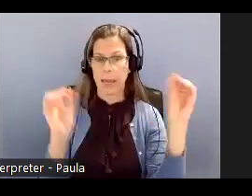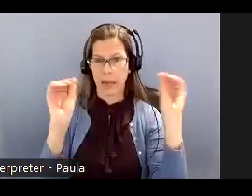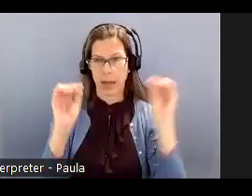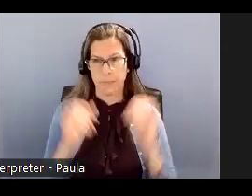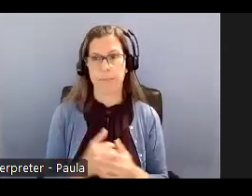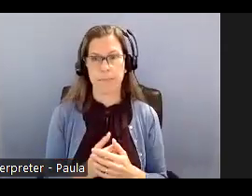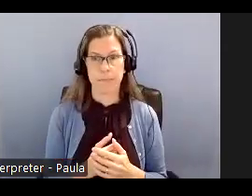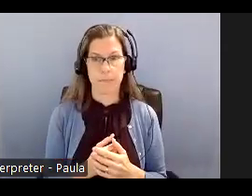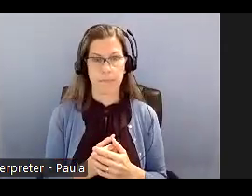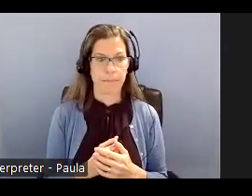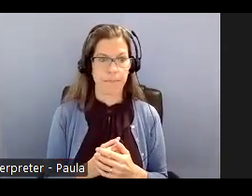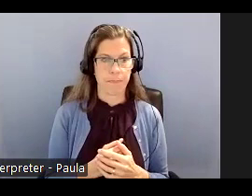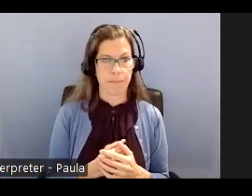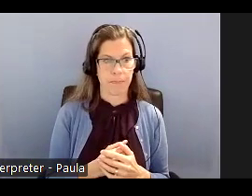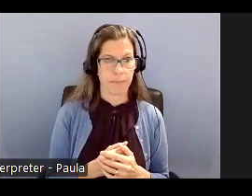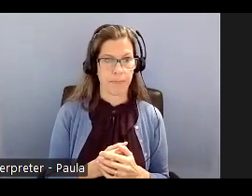program.